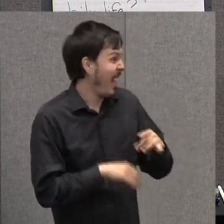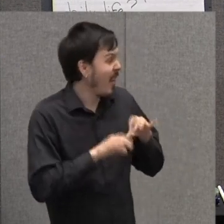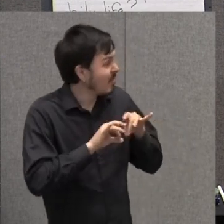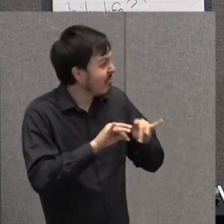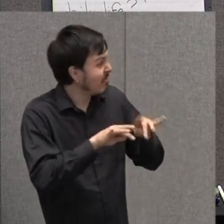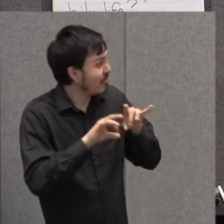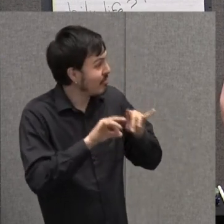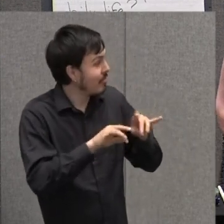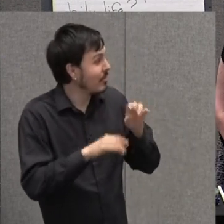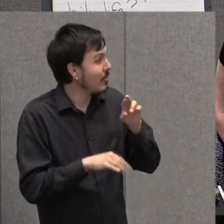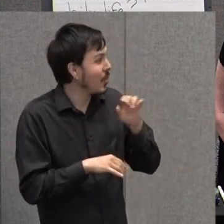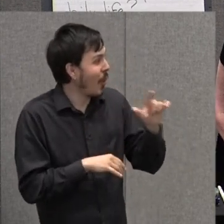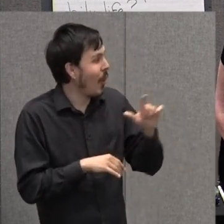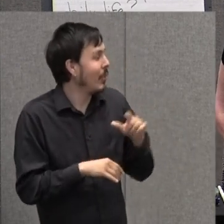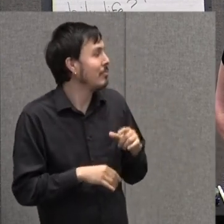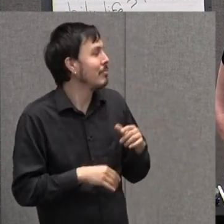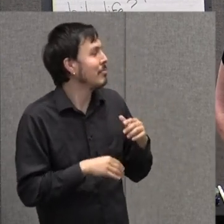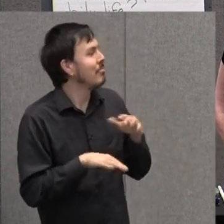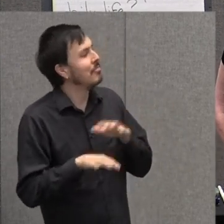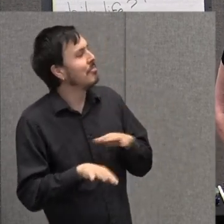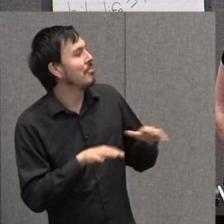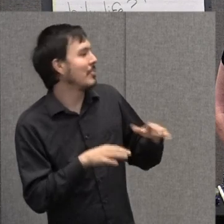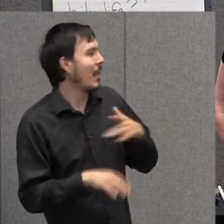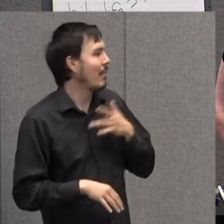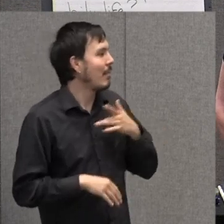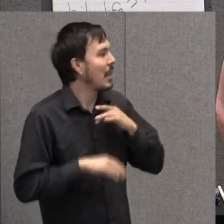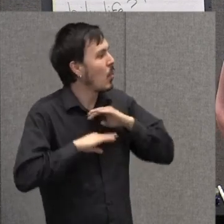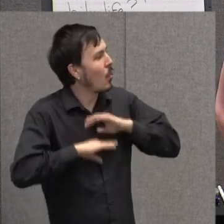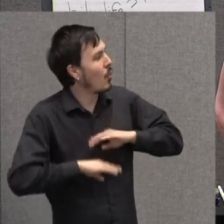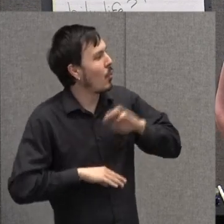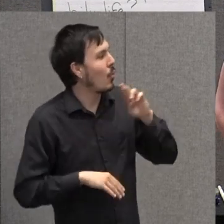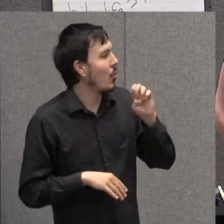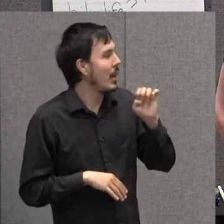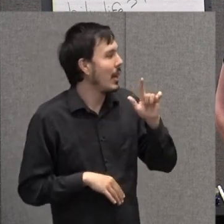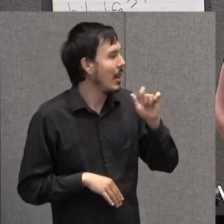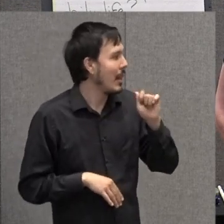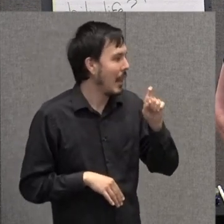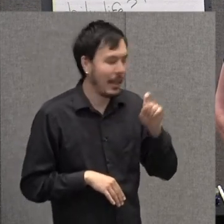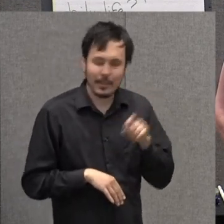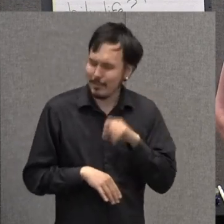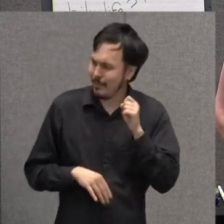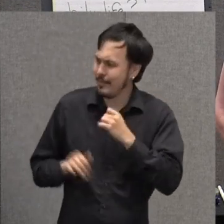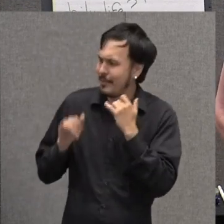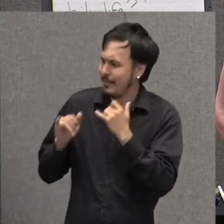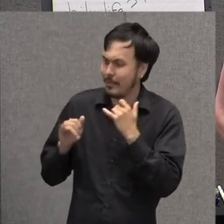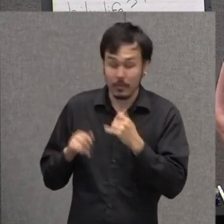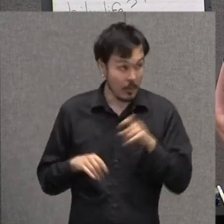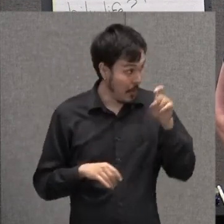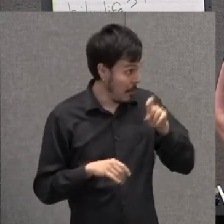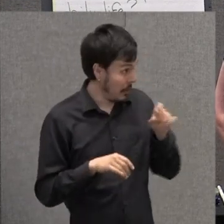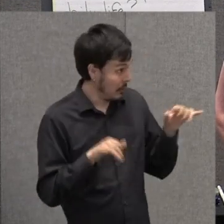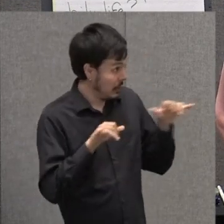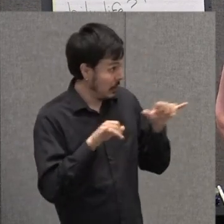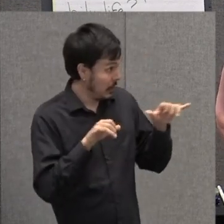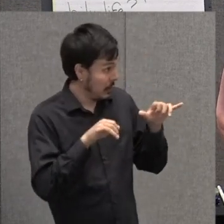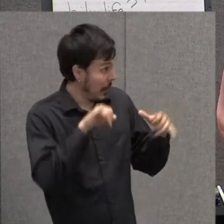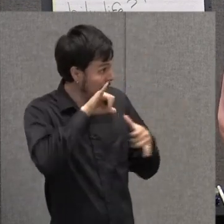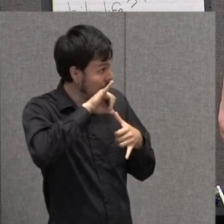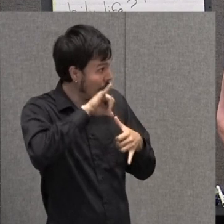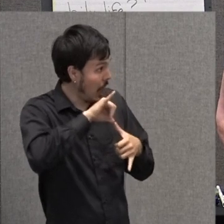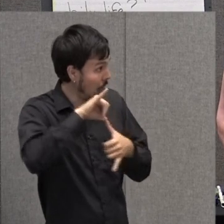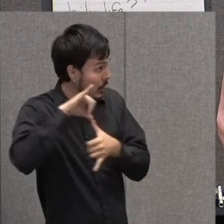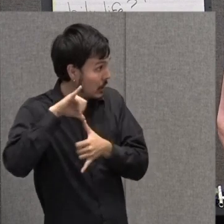they're I find it relaxing. Yes, it is very relaxing. Do all of my tubes have to be the same size? Not